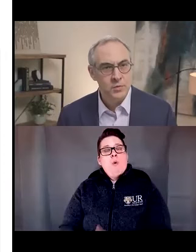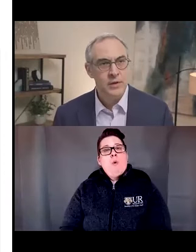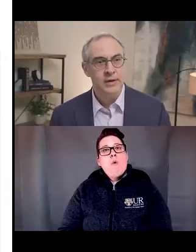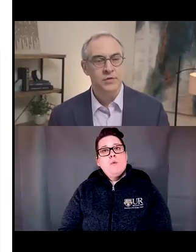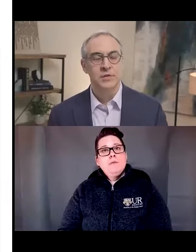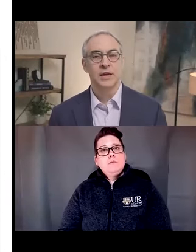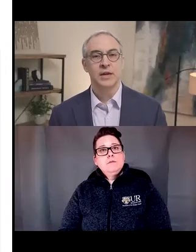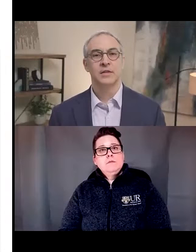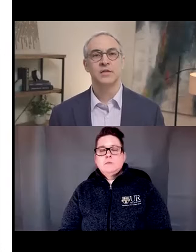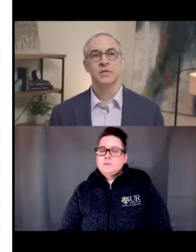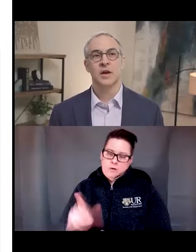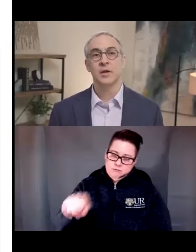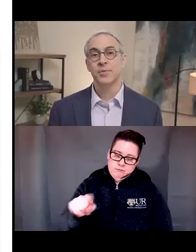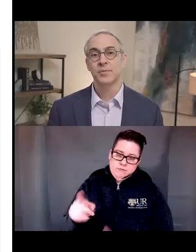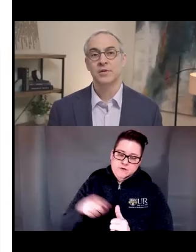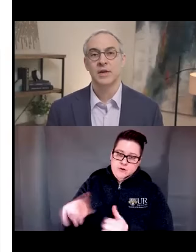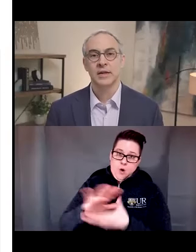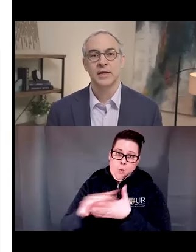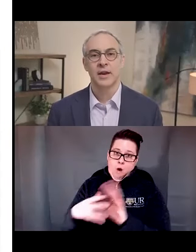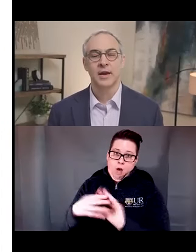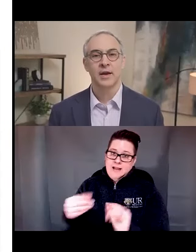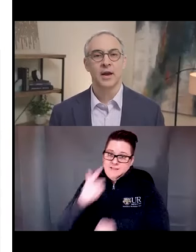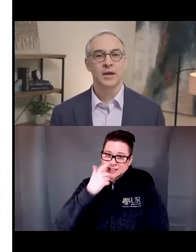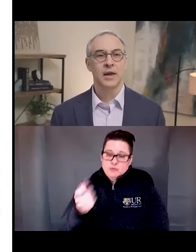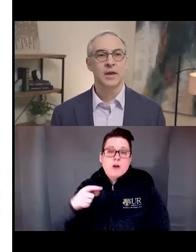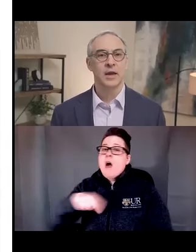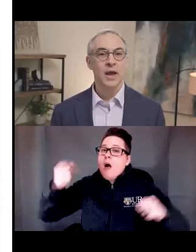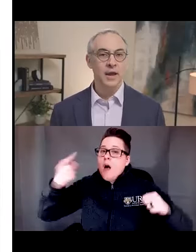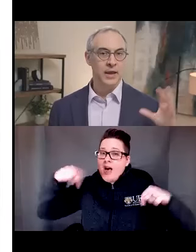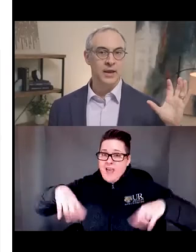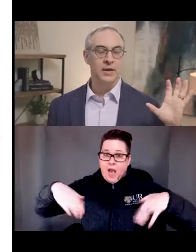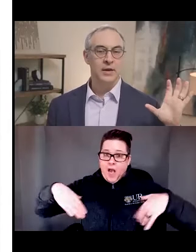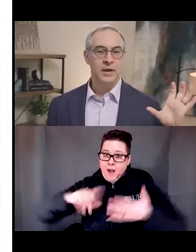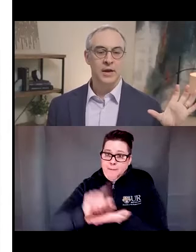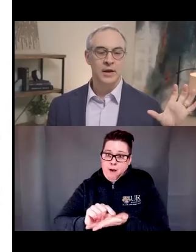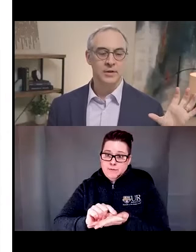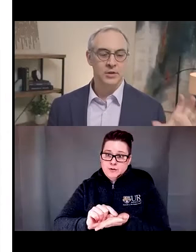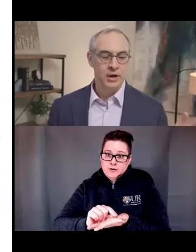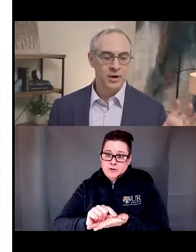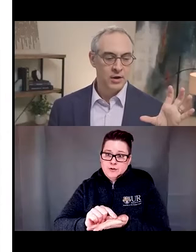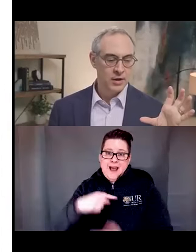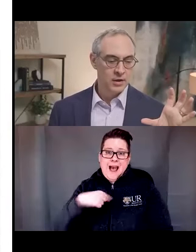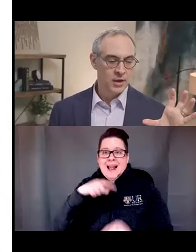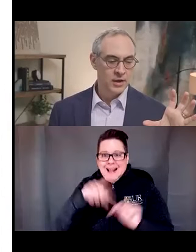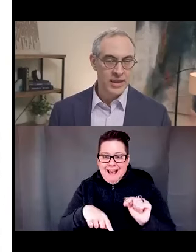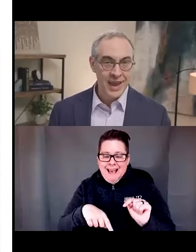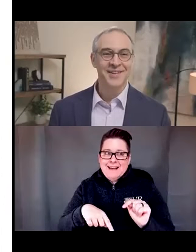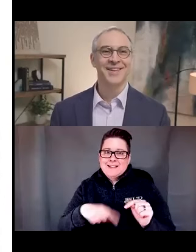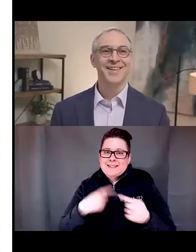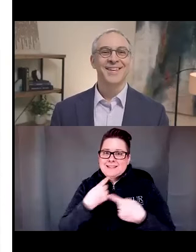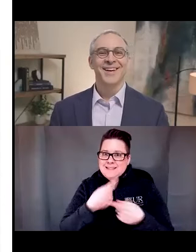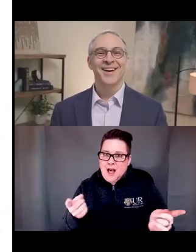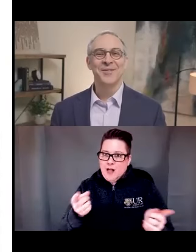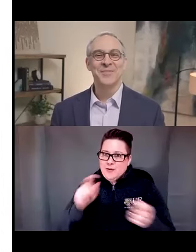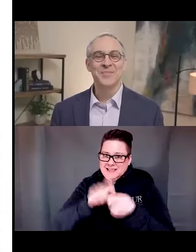was really interesting. This is an unpublished study that I can't share